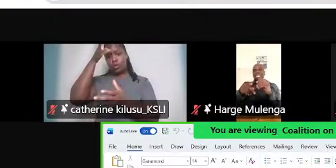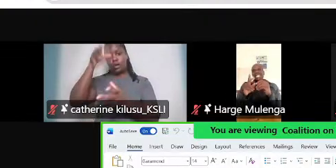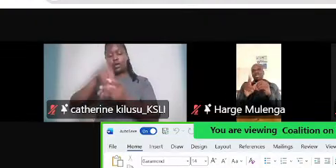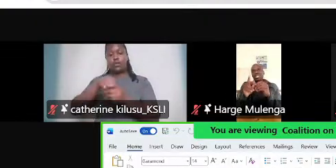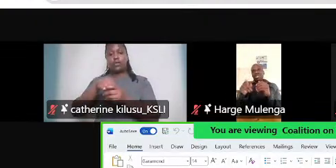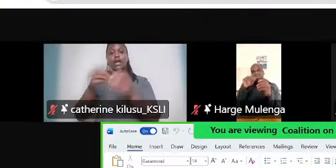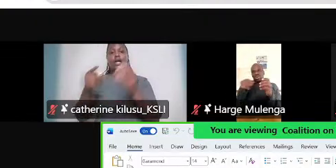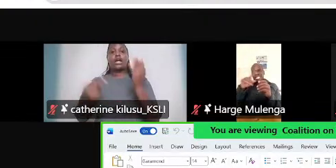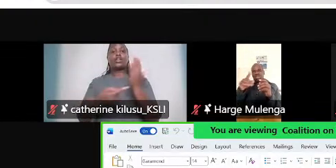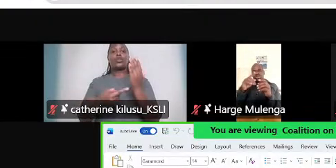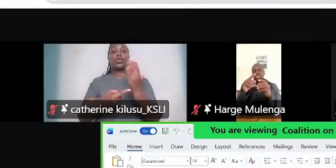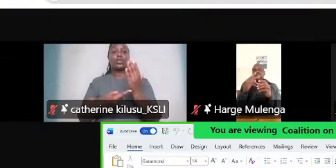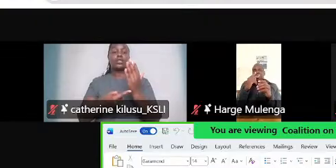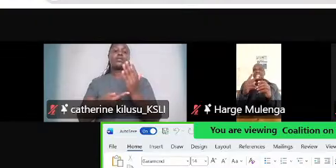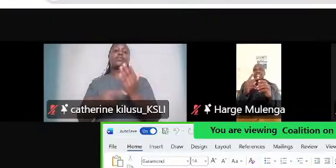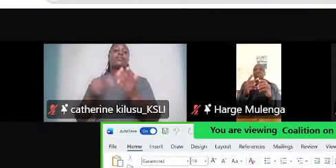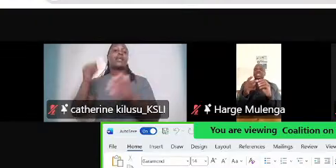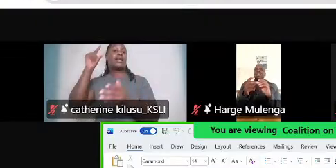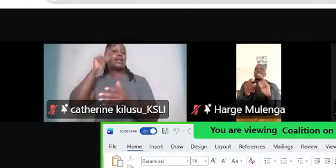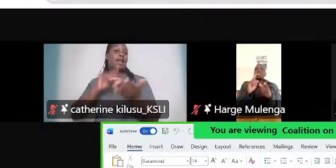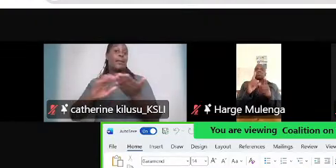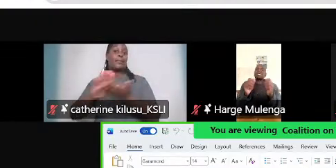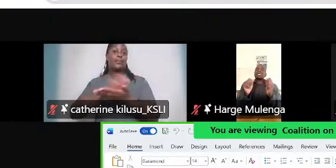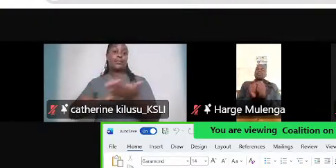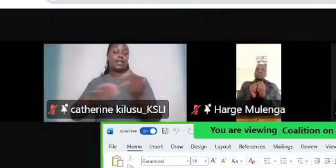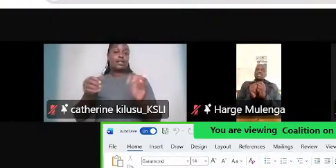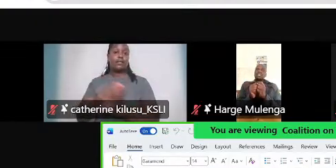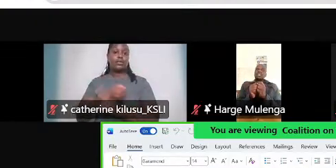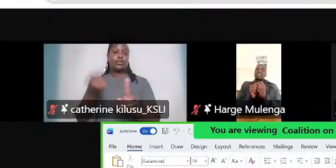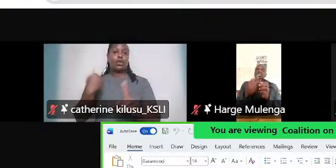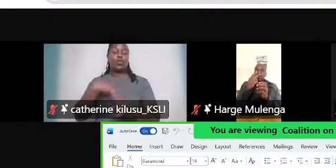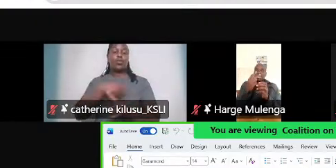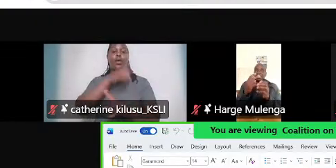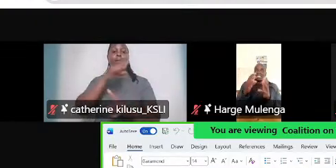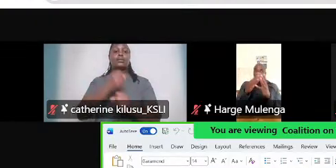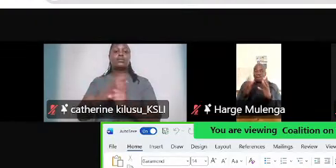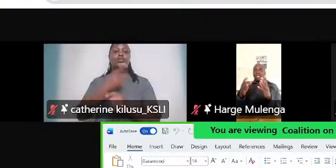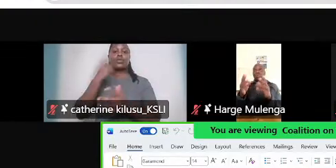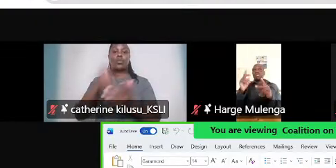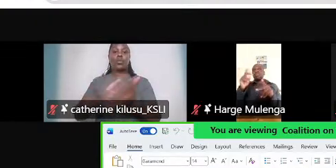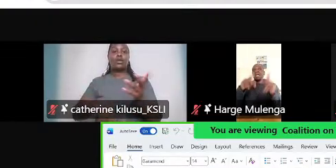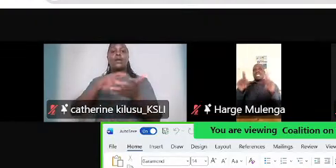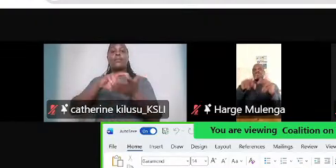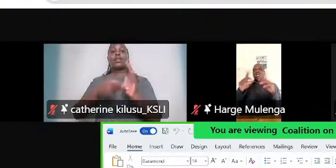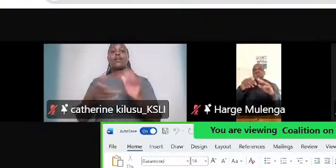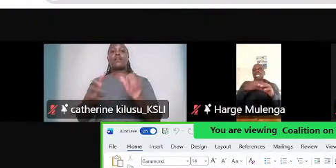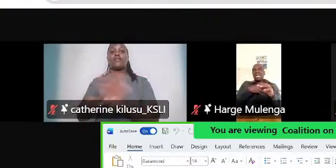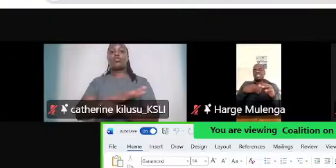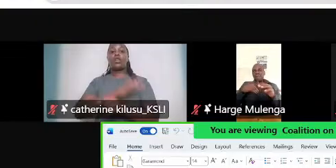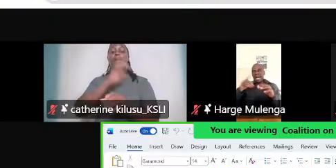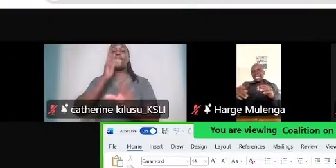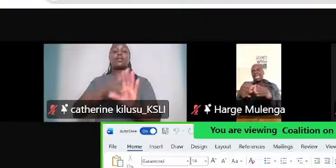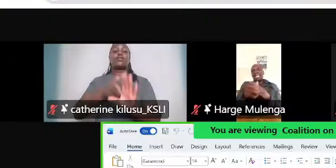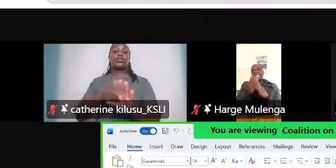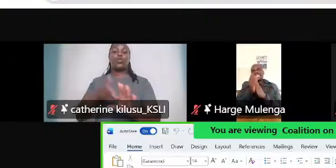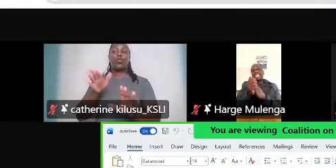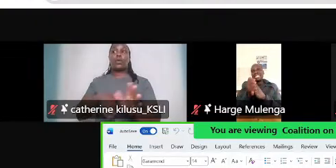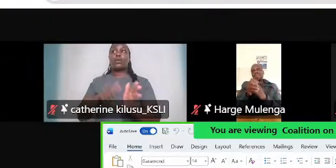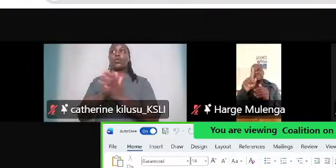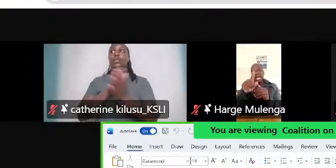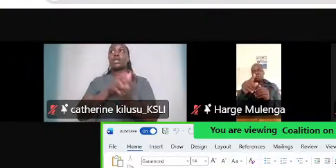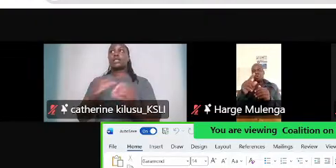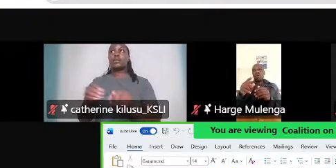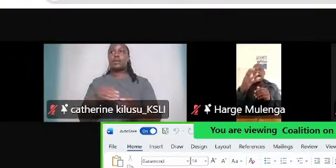violence. We must ensure meaningful participation and leadership of women with disabilities. More